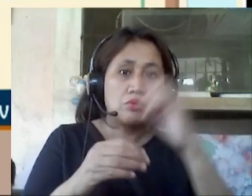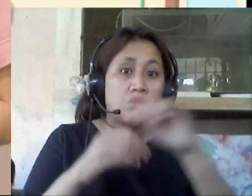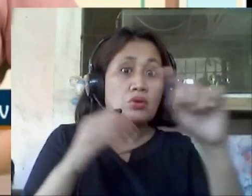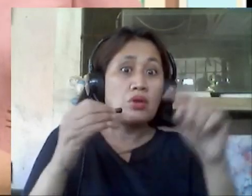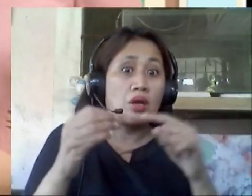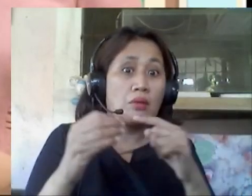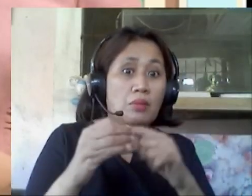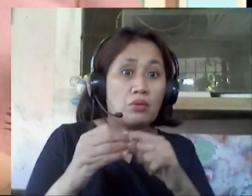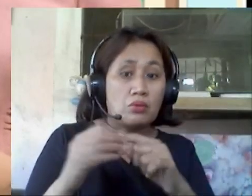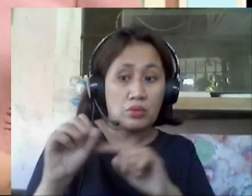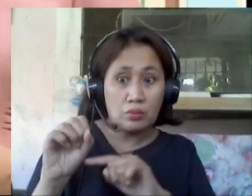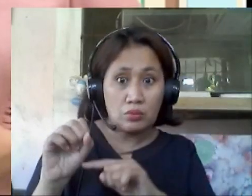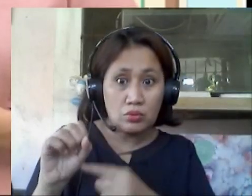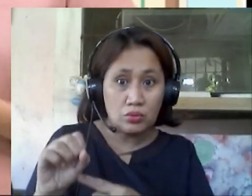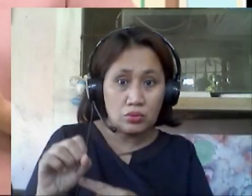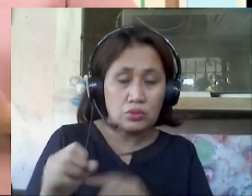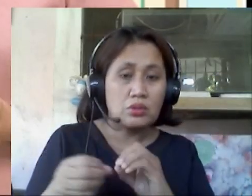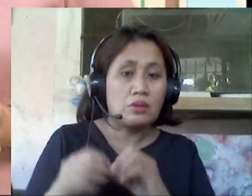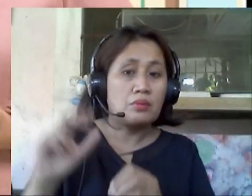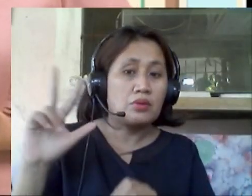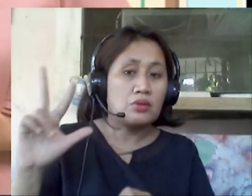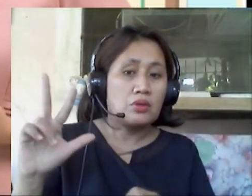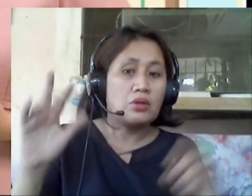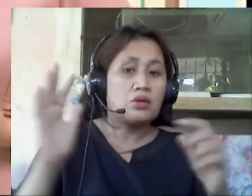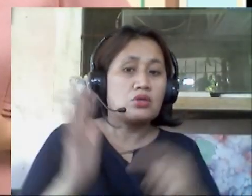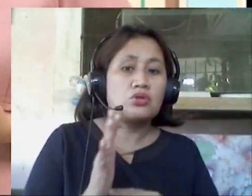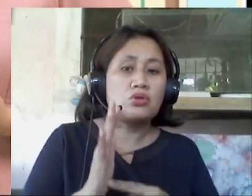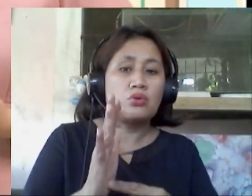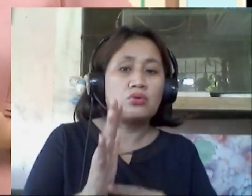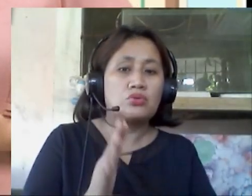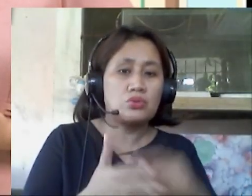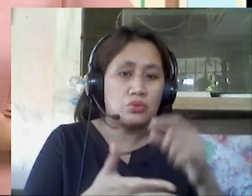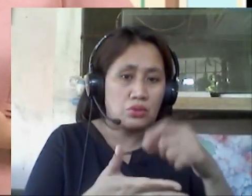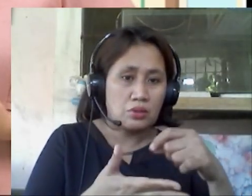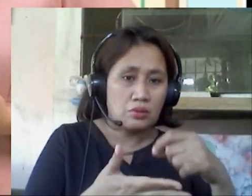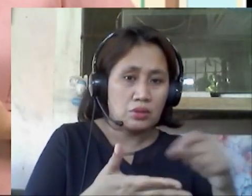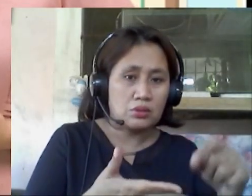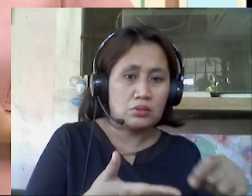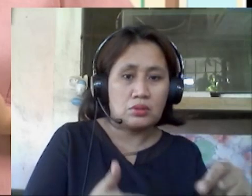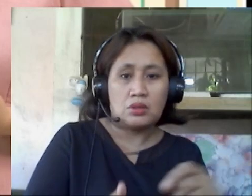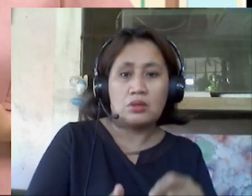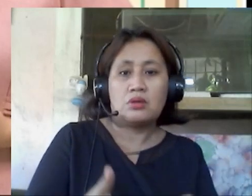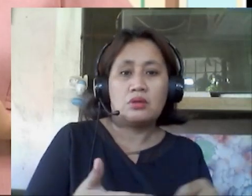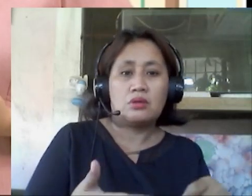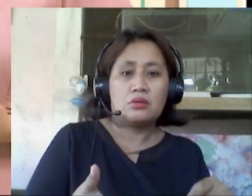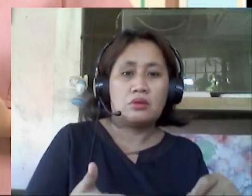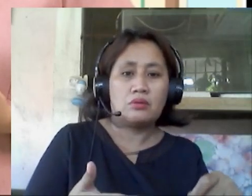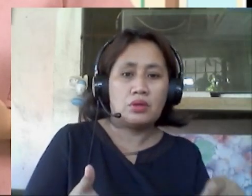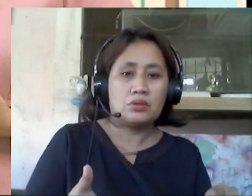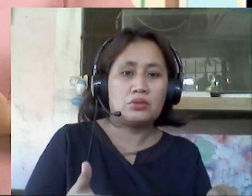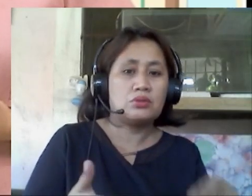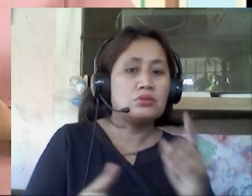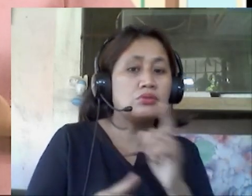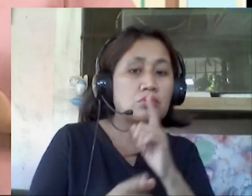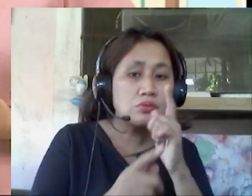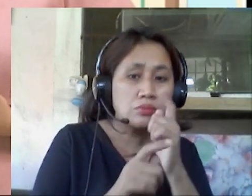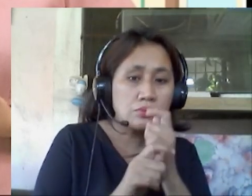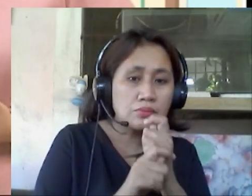sources. Number 3, it shows the writer's credibility, referring to whether his or